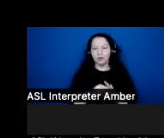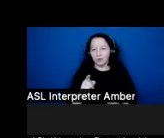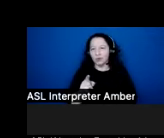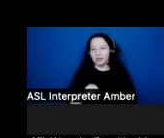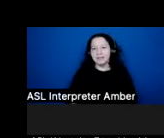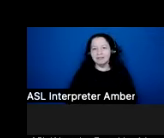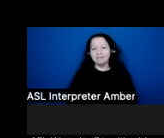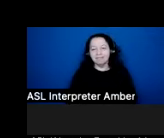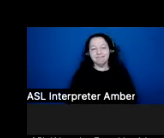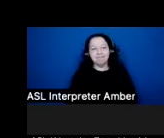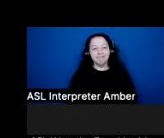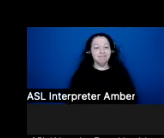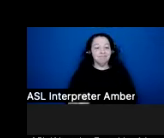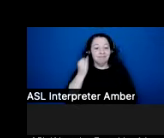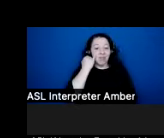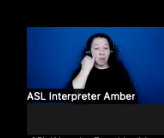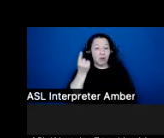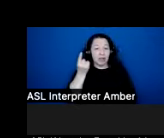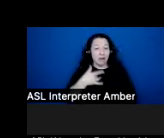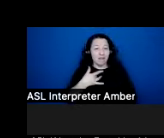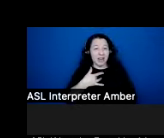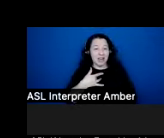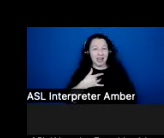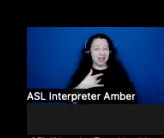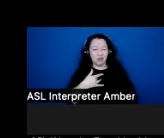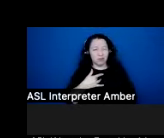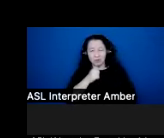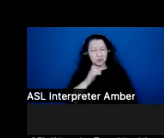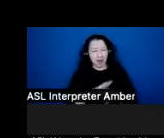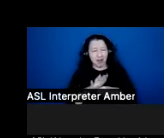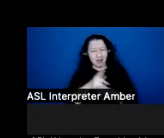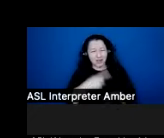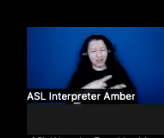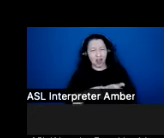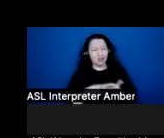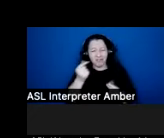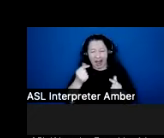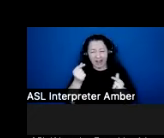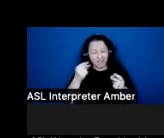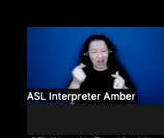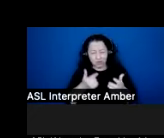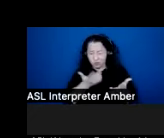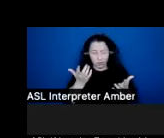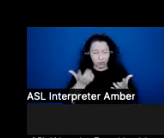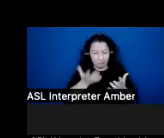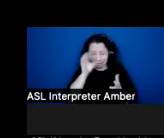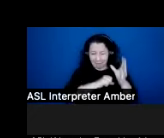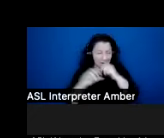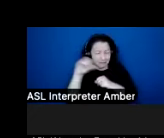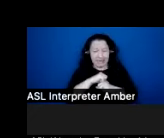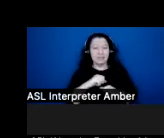module. So if there's something that you feel like we're kind of like rushing, breezing too quickly through, we don't want to